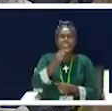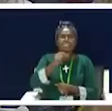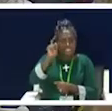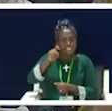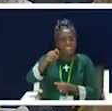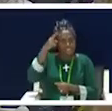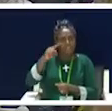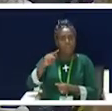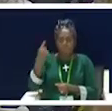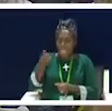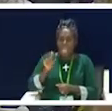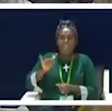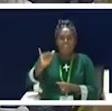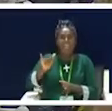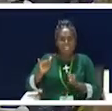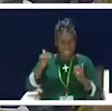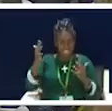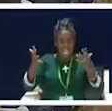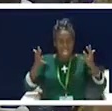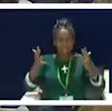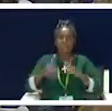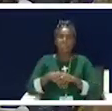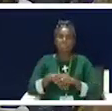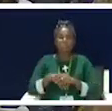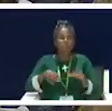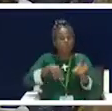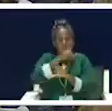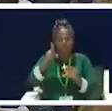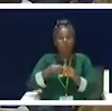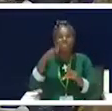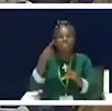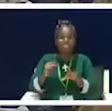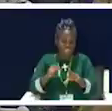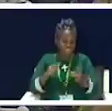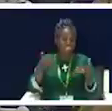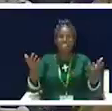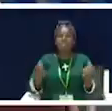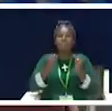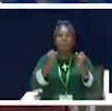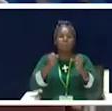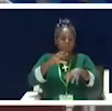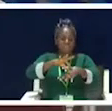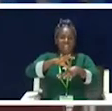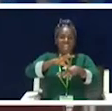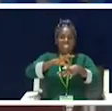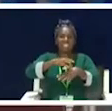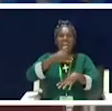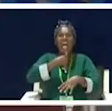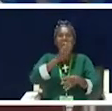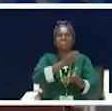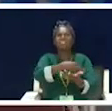We are in a time when the arm of flesh has failed woefully.